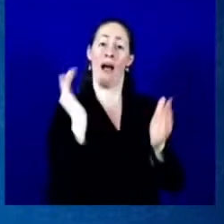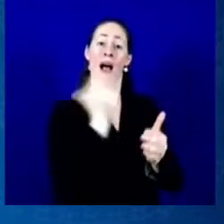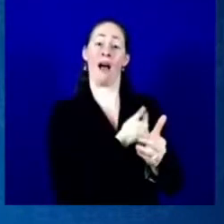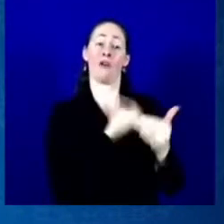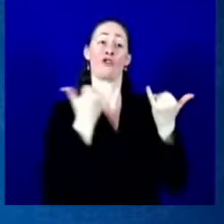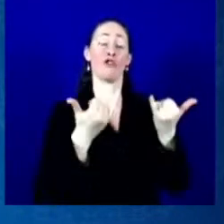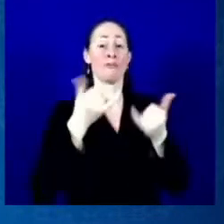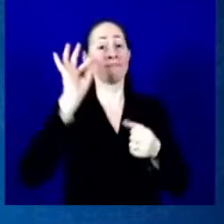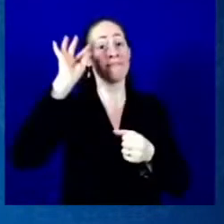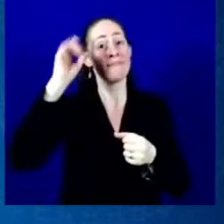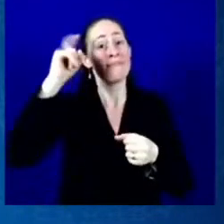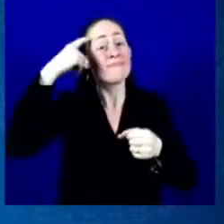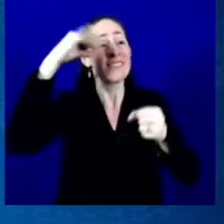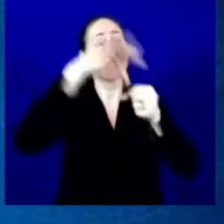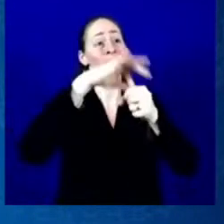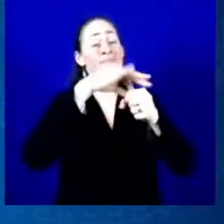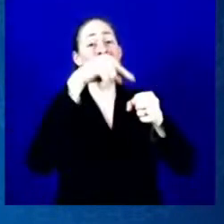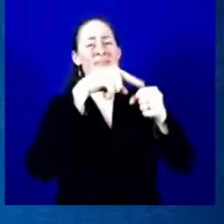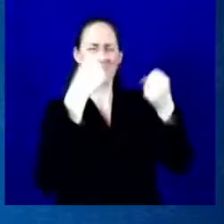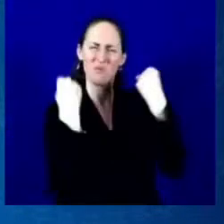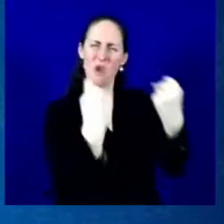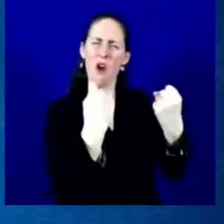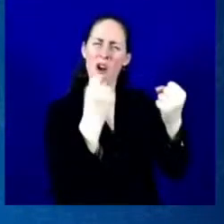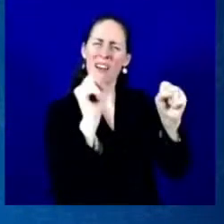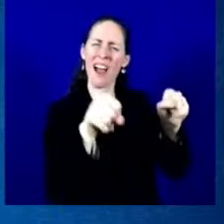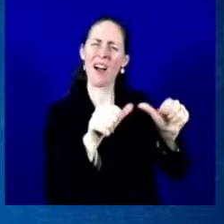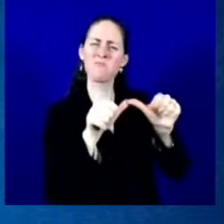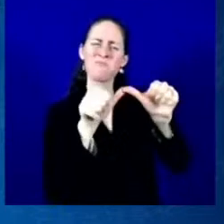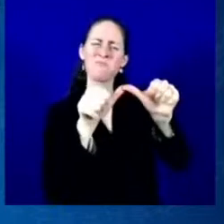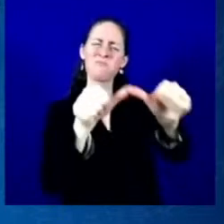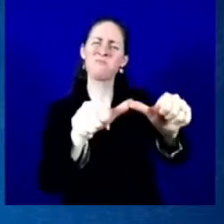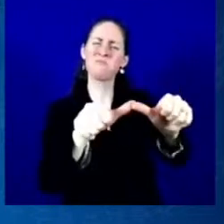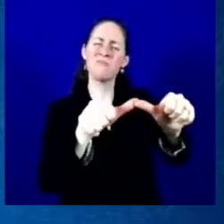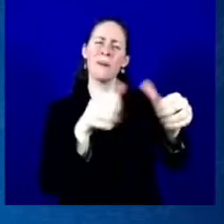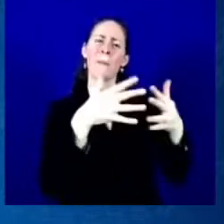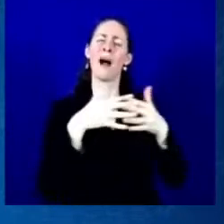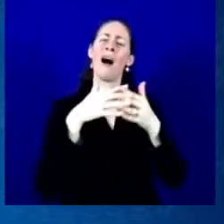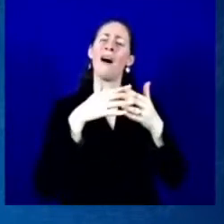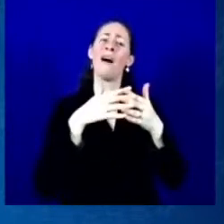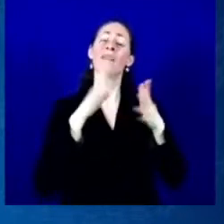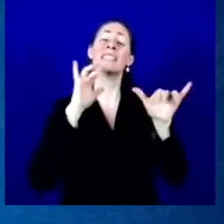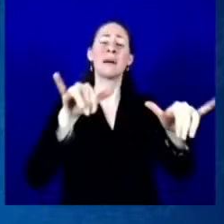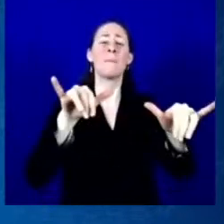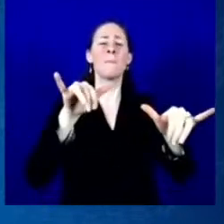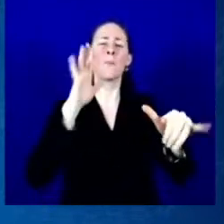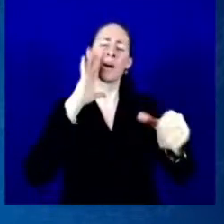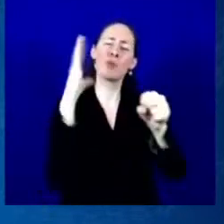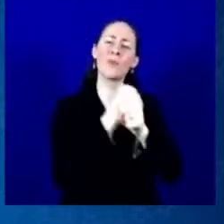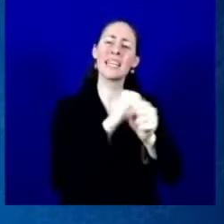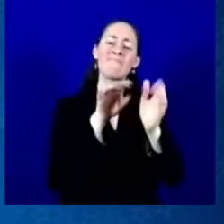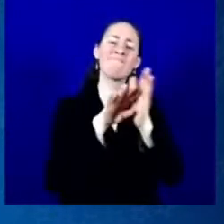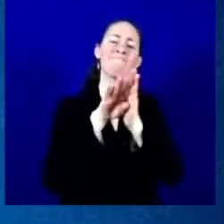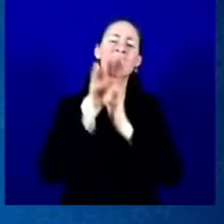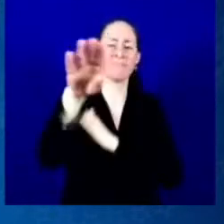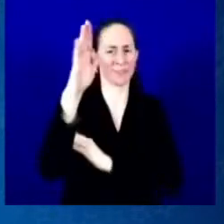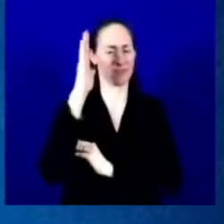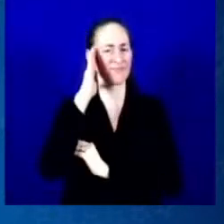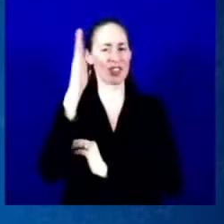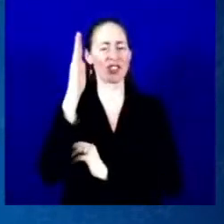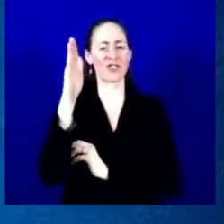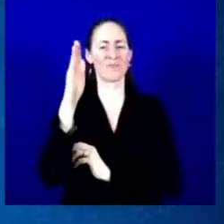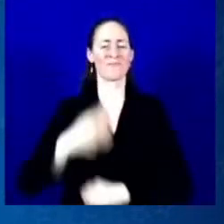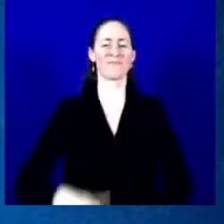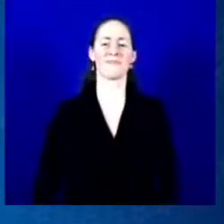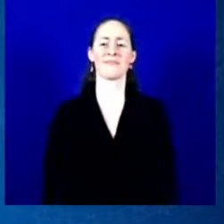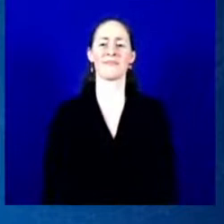Autocrats will not win the future. We will. America will. And the future belongs to America. As I